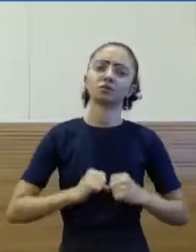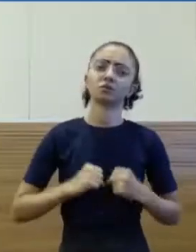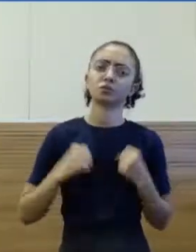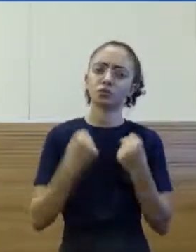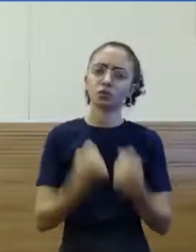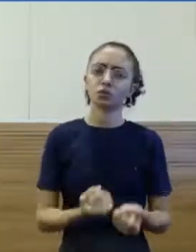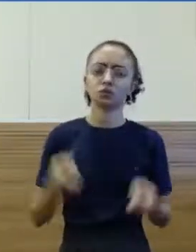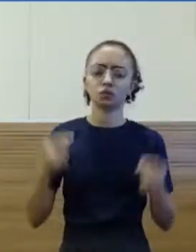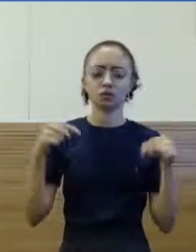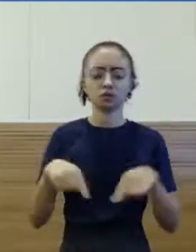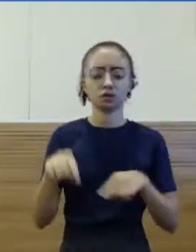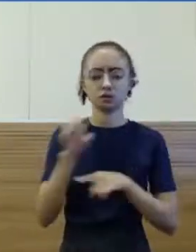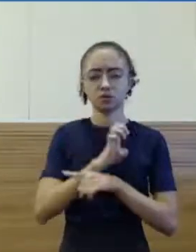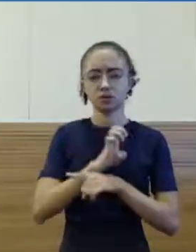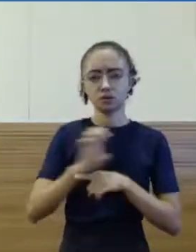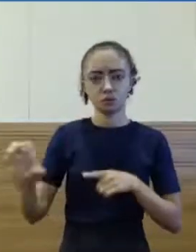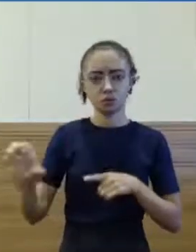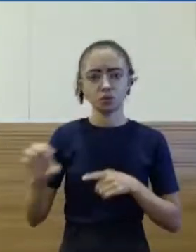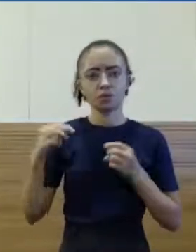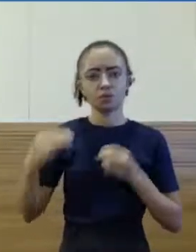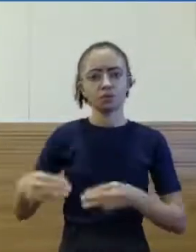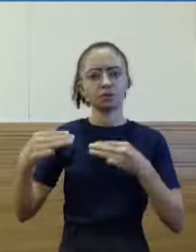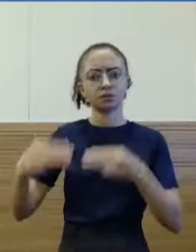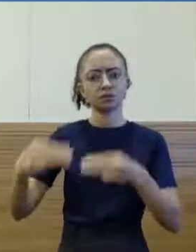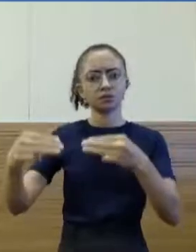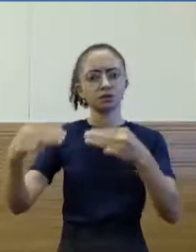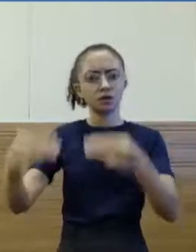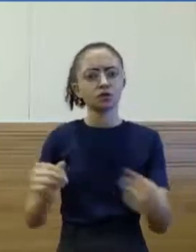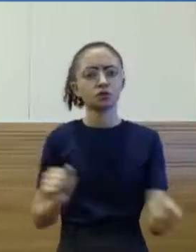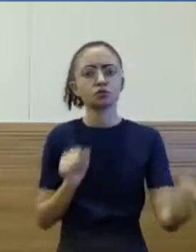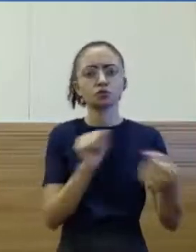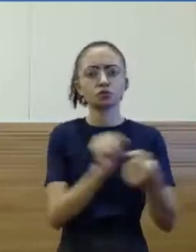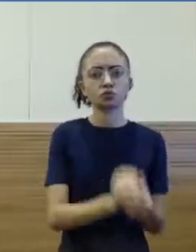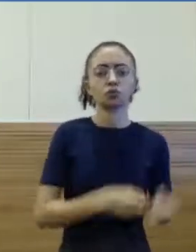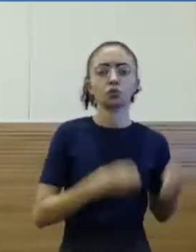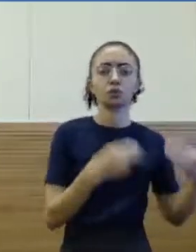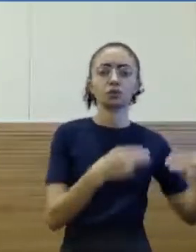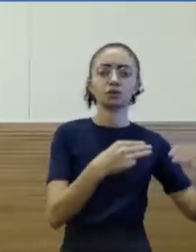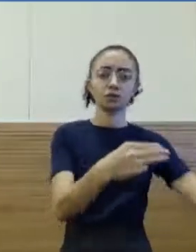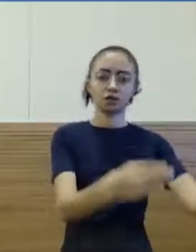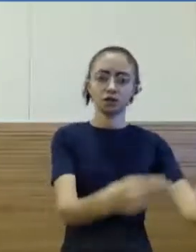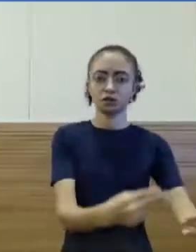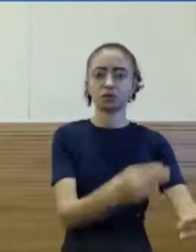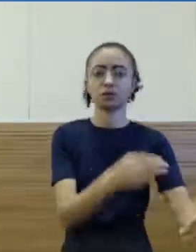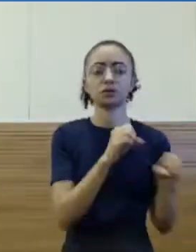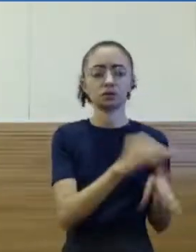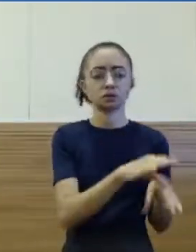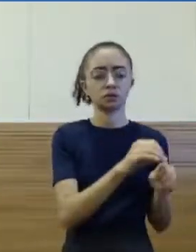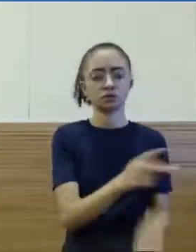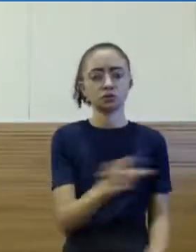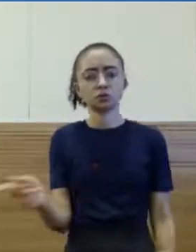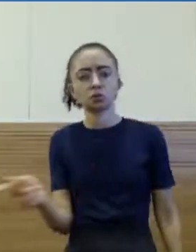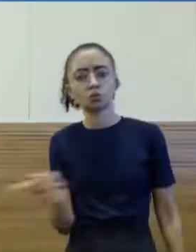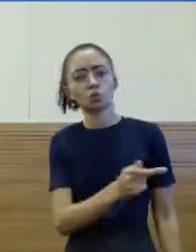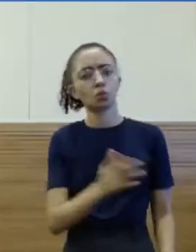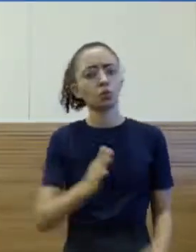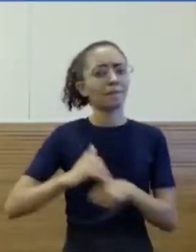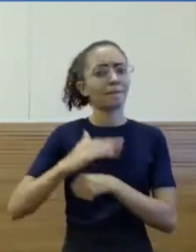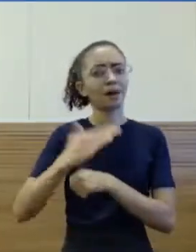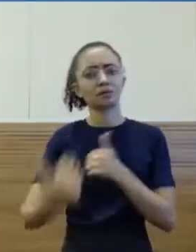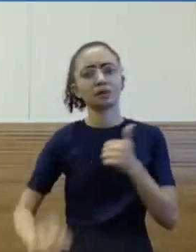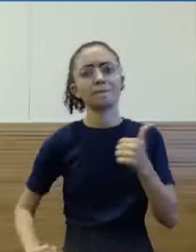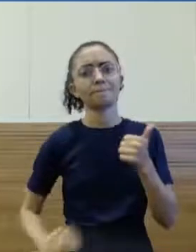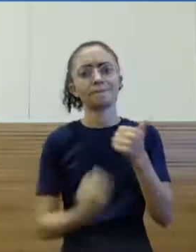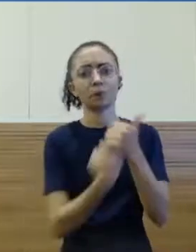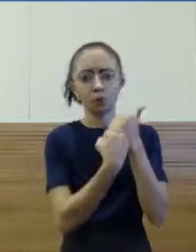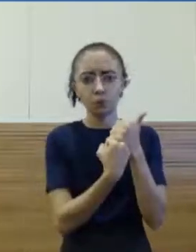Ecuador that the Ministry of Health has done with the Ministry of Education, those are the main institutions that have been working on that